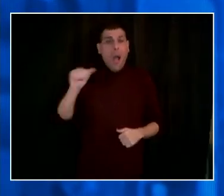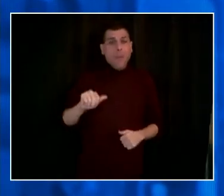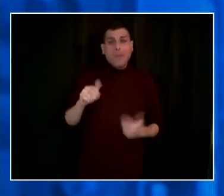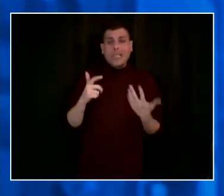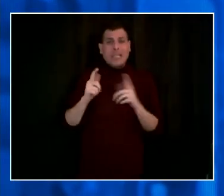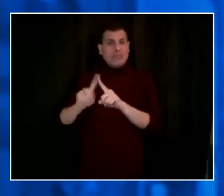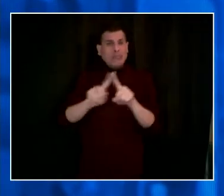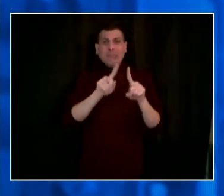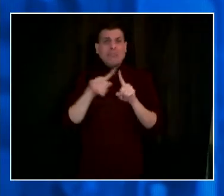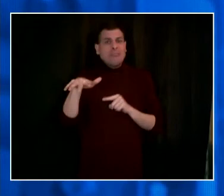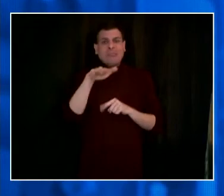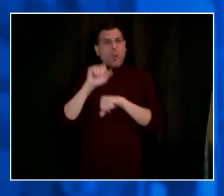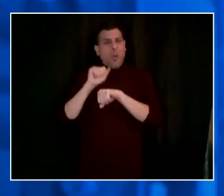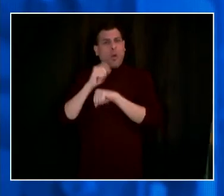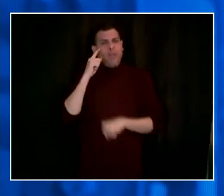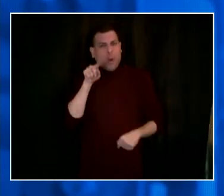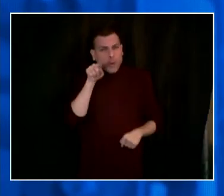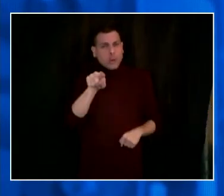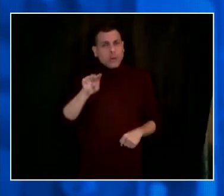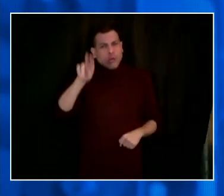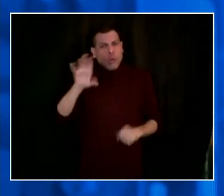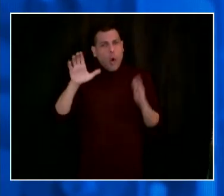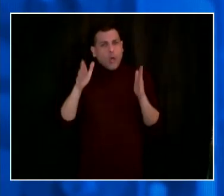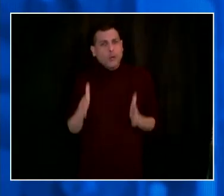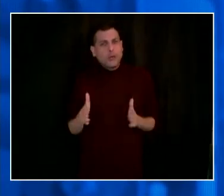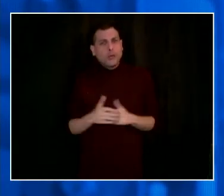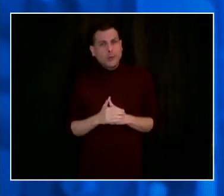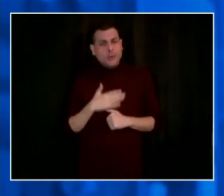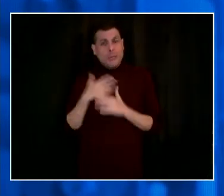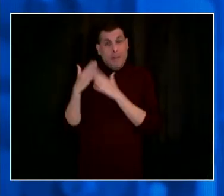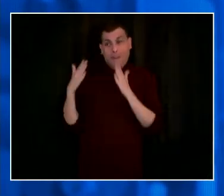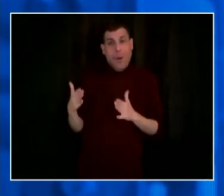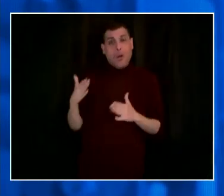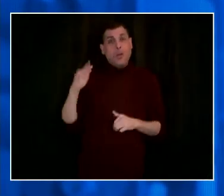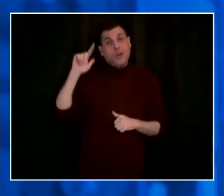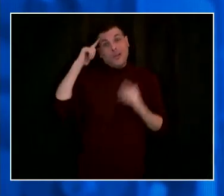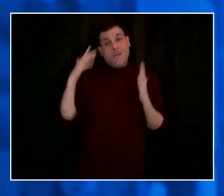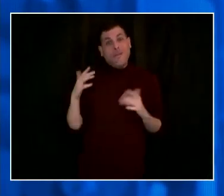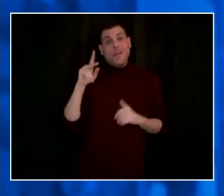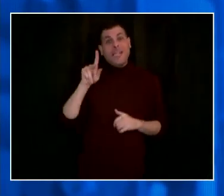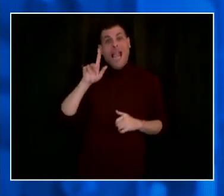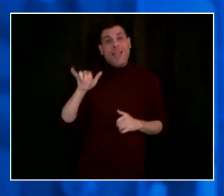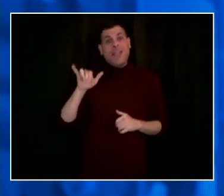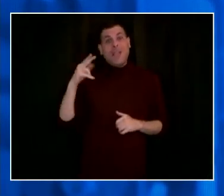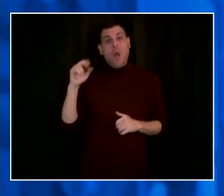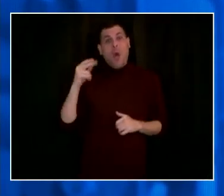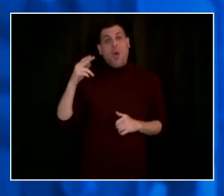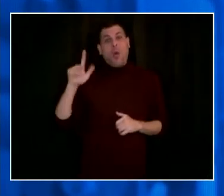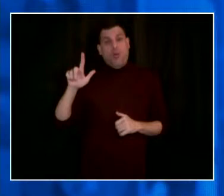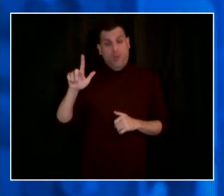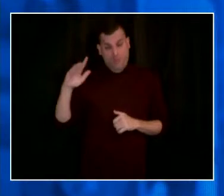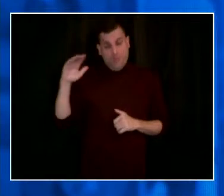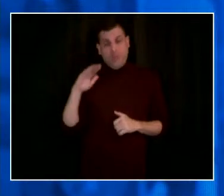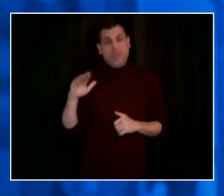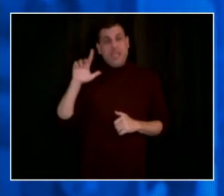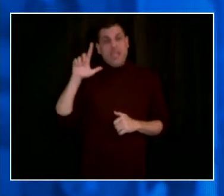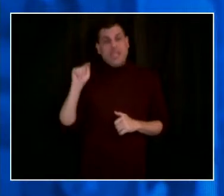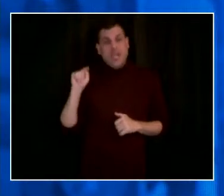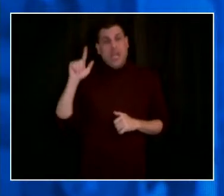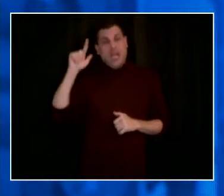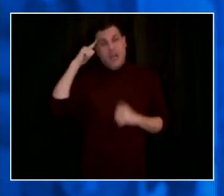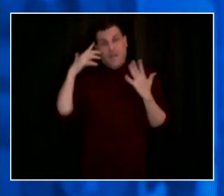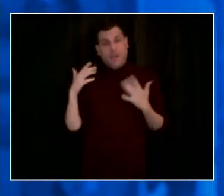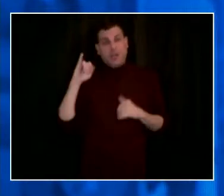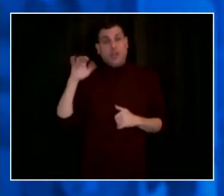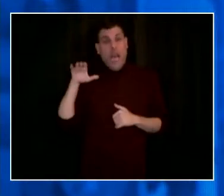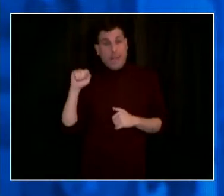done for New Yorkers. My great partner, Governor Kathy Hochul, New York Attorney General Letitia James, State Controller